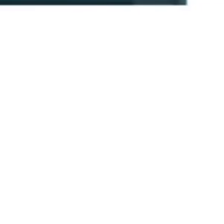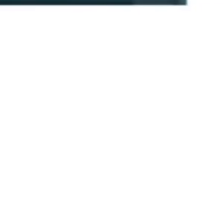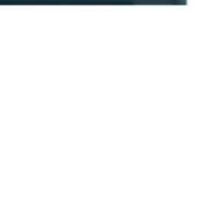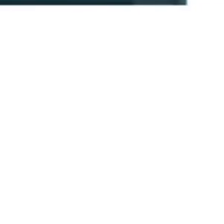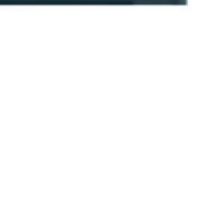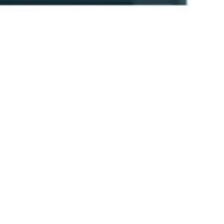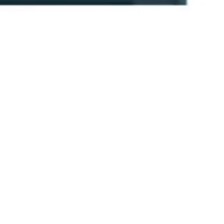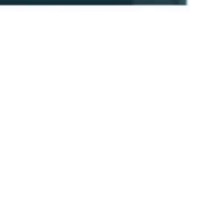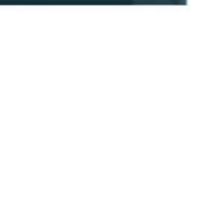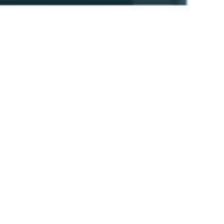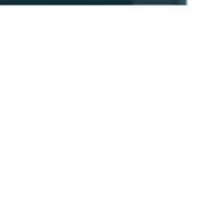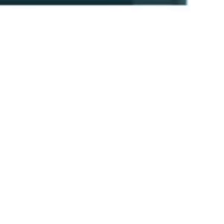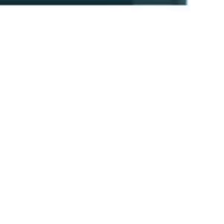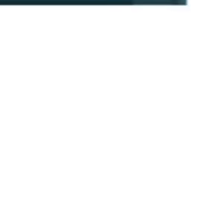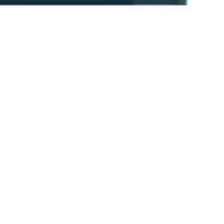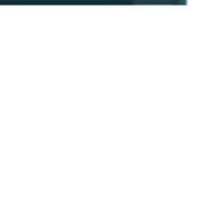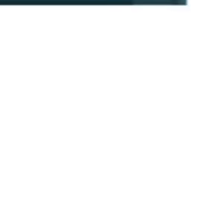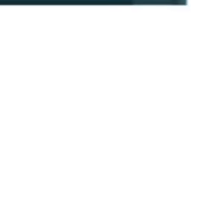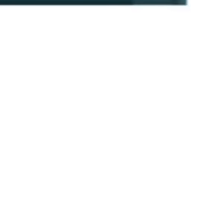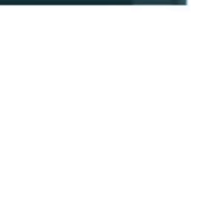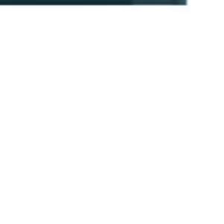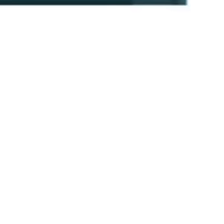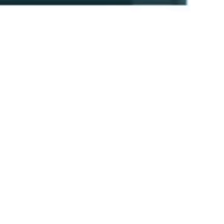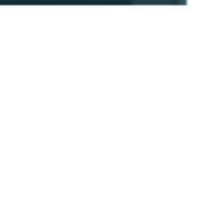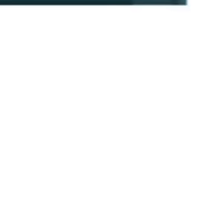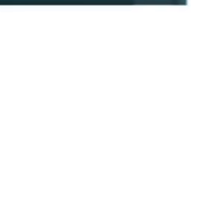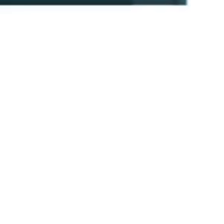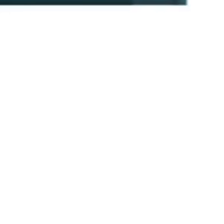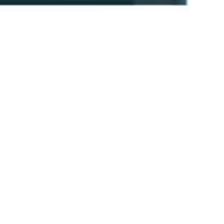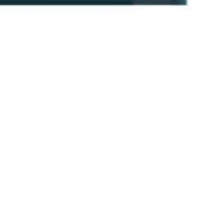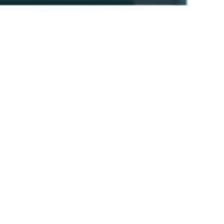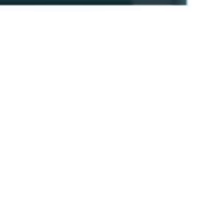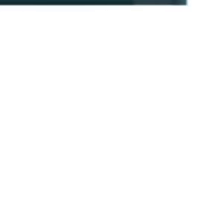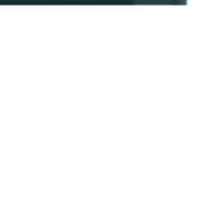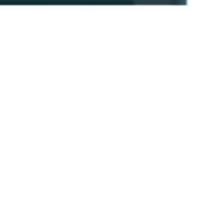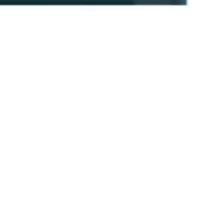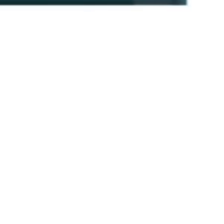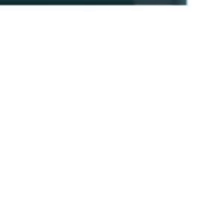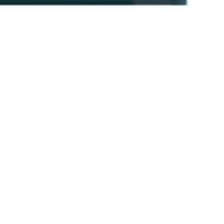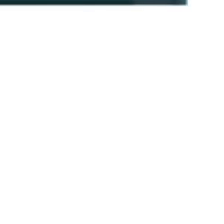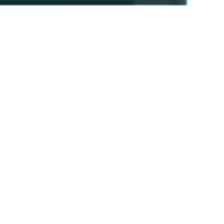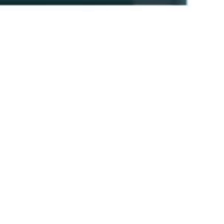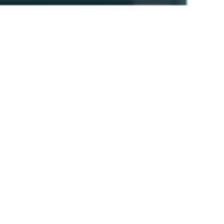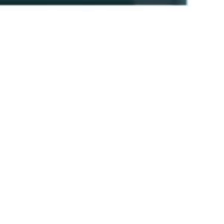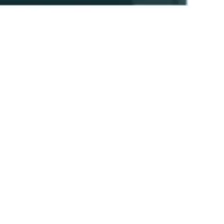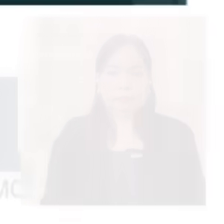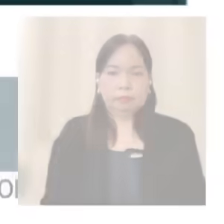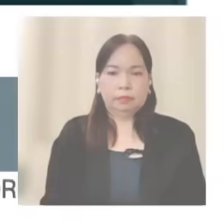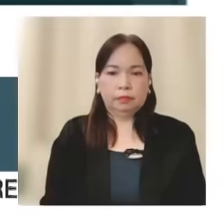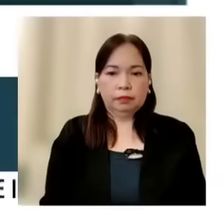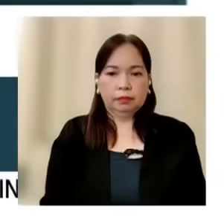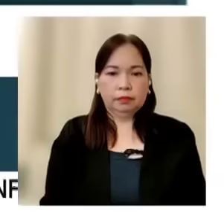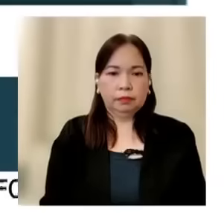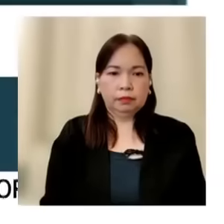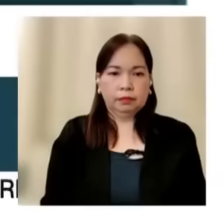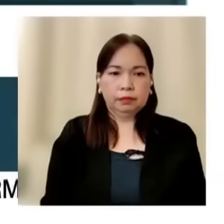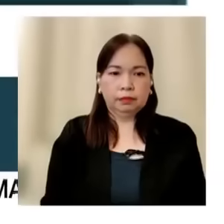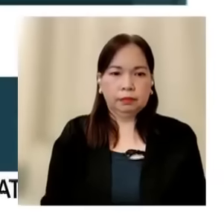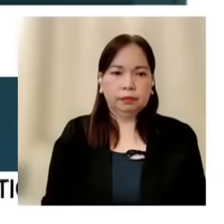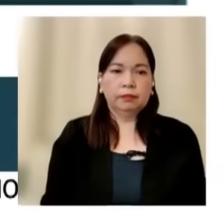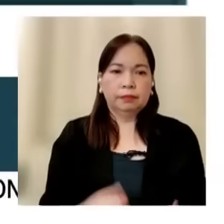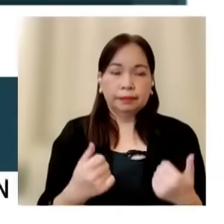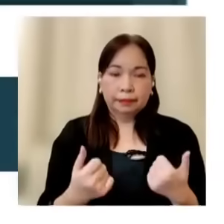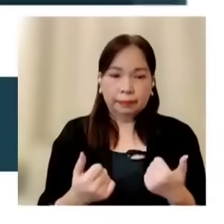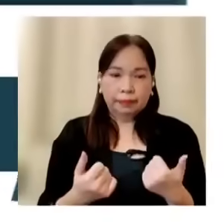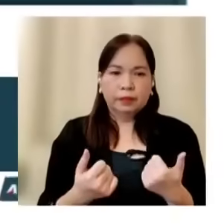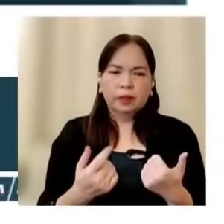different congresses for their refusal to approve a law that would hit at the very structure of Congress. Mm. What